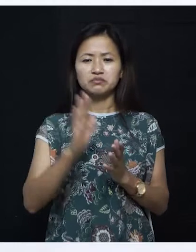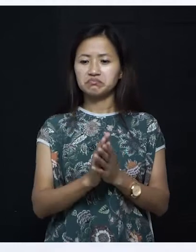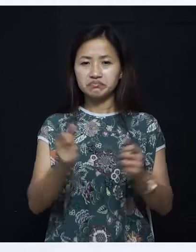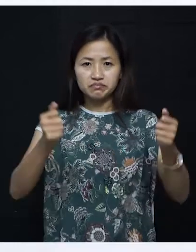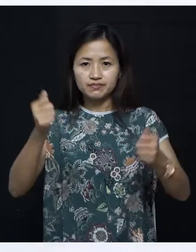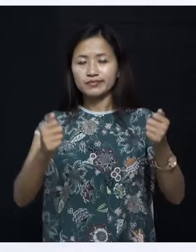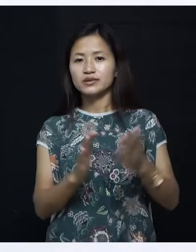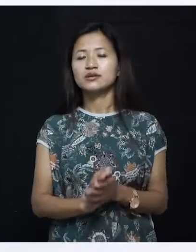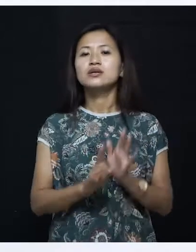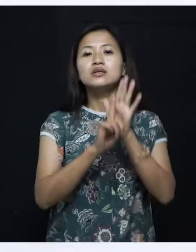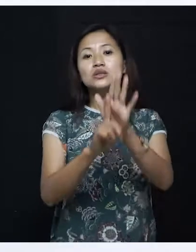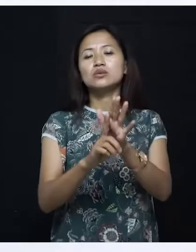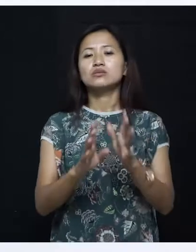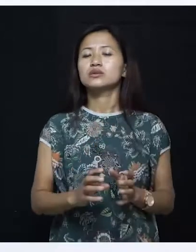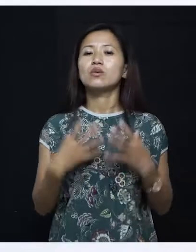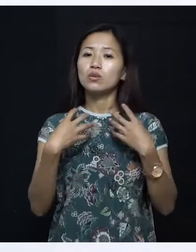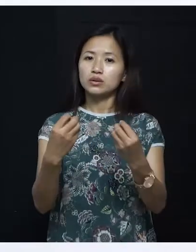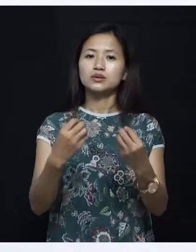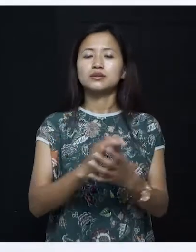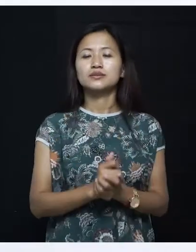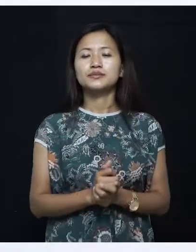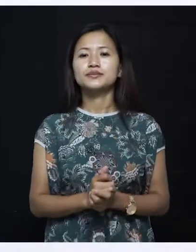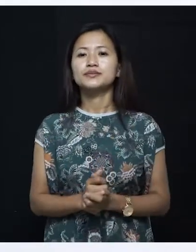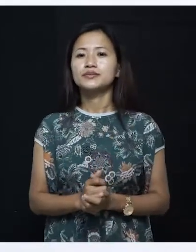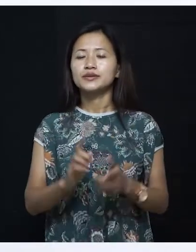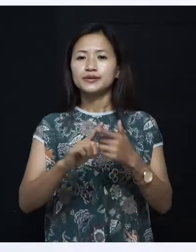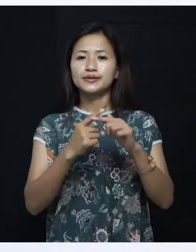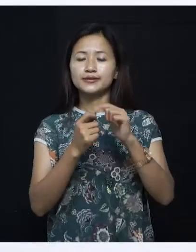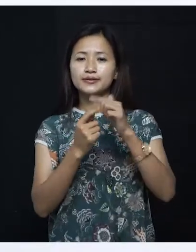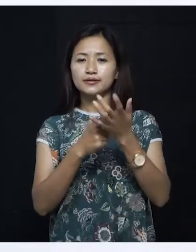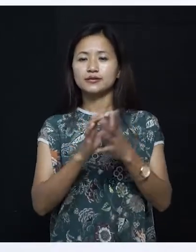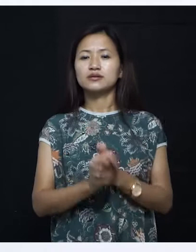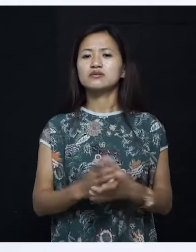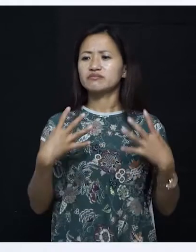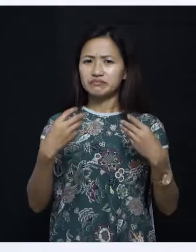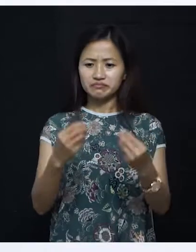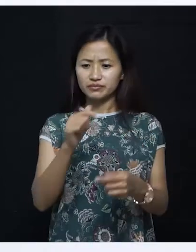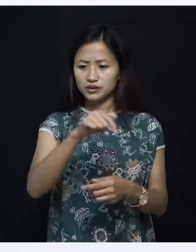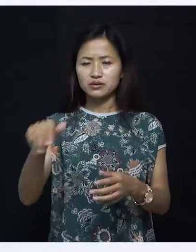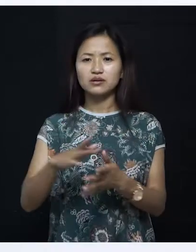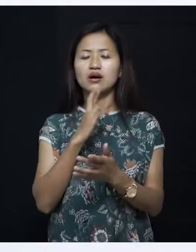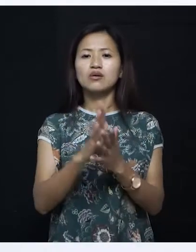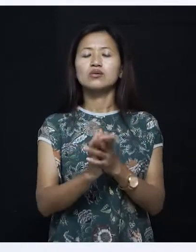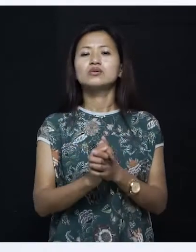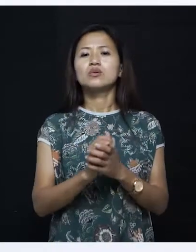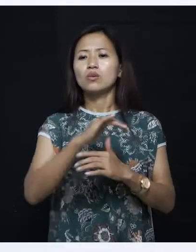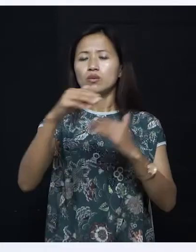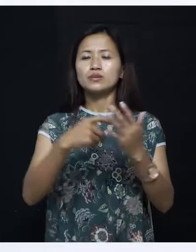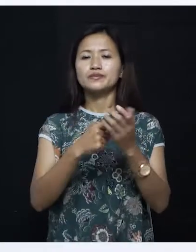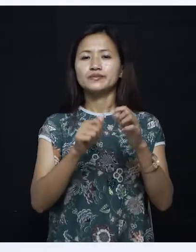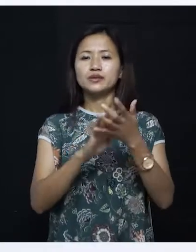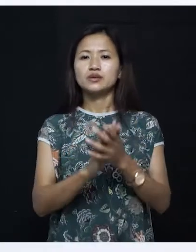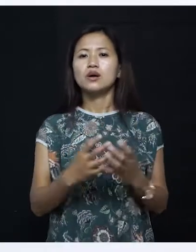So that shows that is a wants. The extra wants or the extras are there wants. But these are all the reasons, okay,